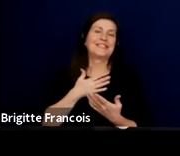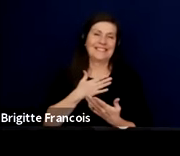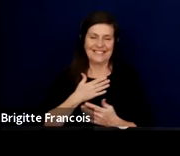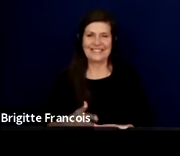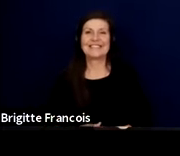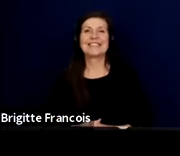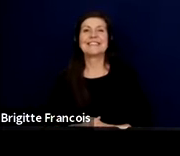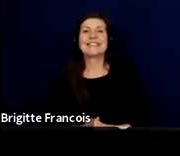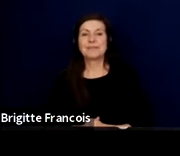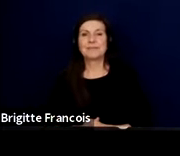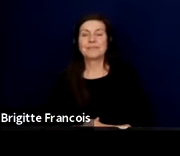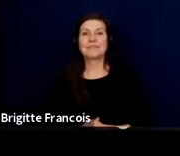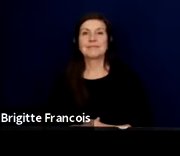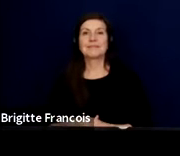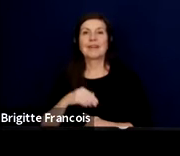So Anneli, please.